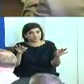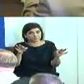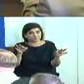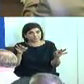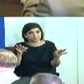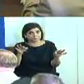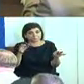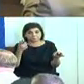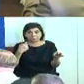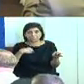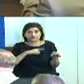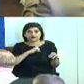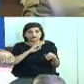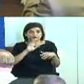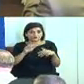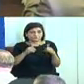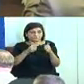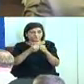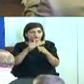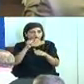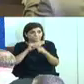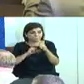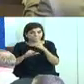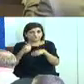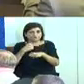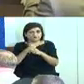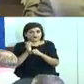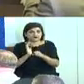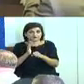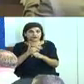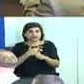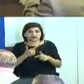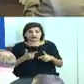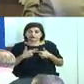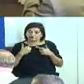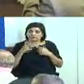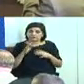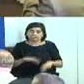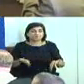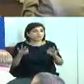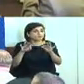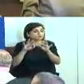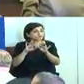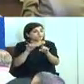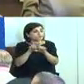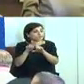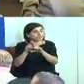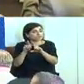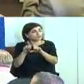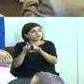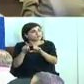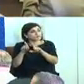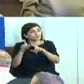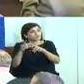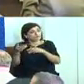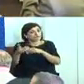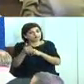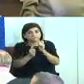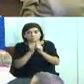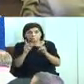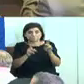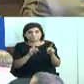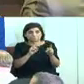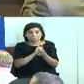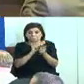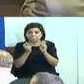We challenge each other to make our lives count as we invite everyone to be transformed